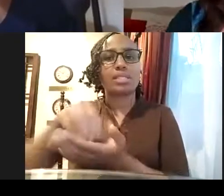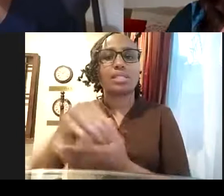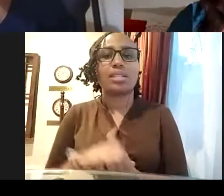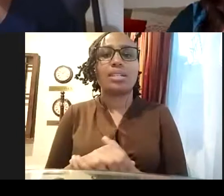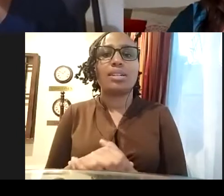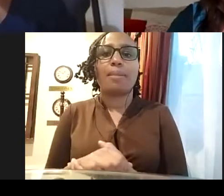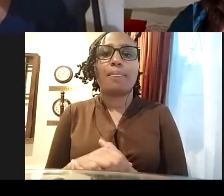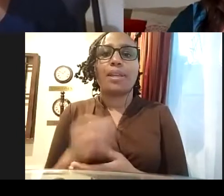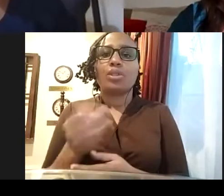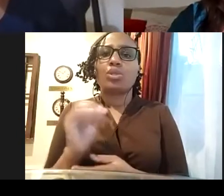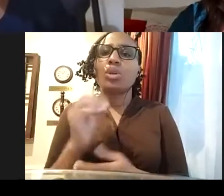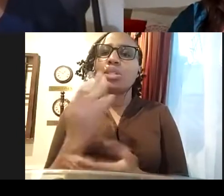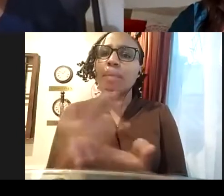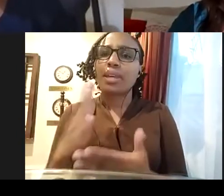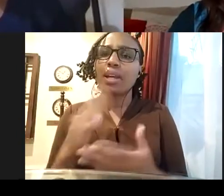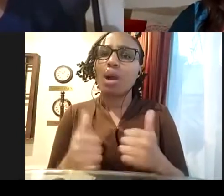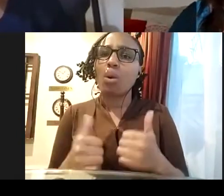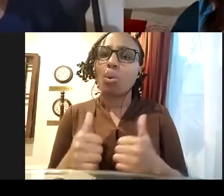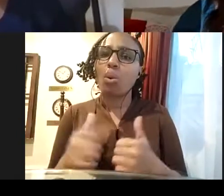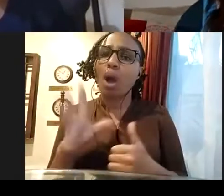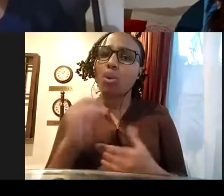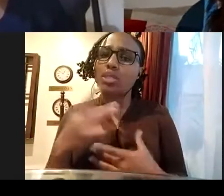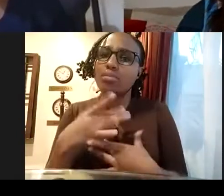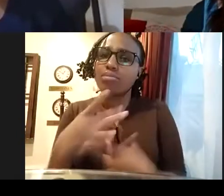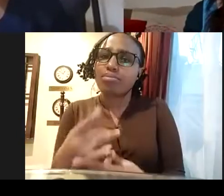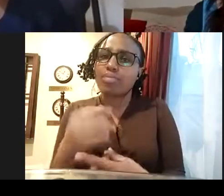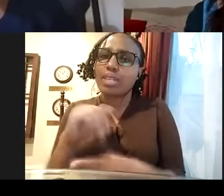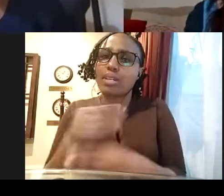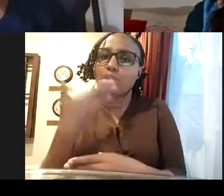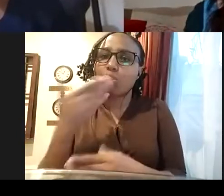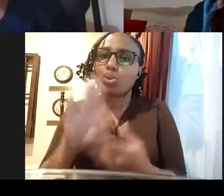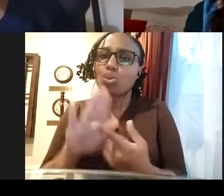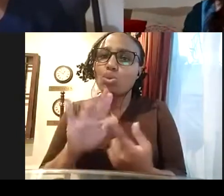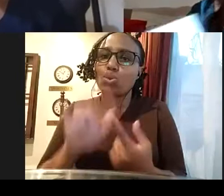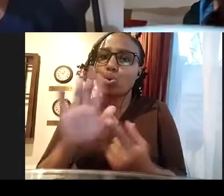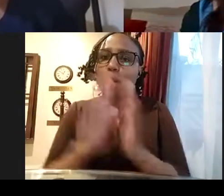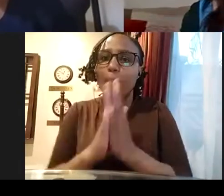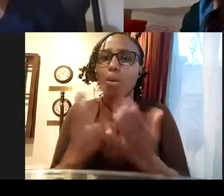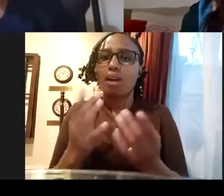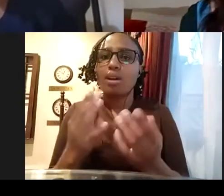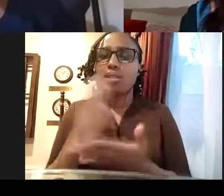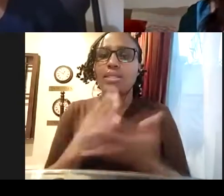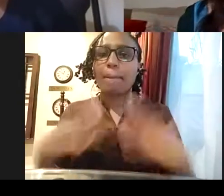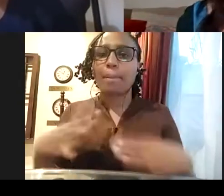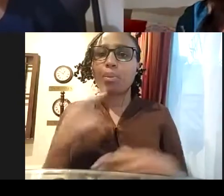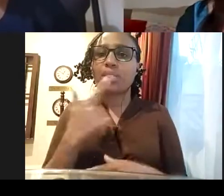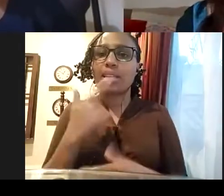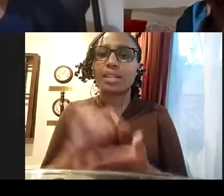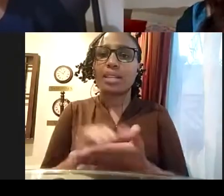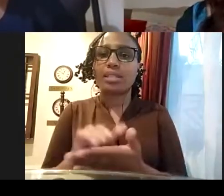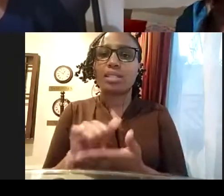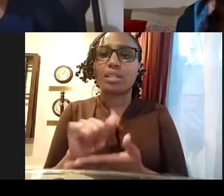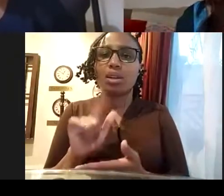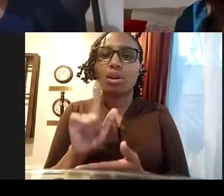was so interested in the responses to your book was there quite a few people had said, you know, that I think one of the comments was, if I